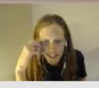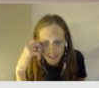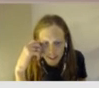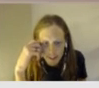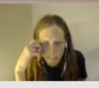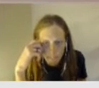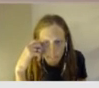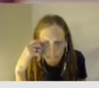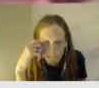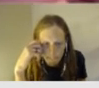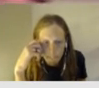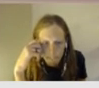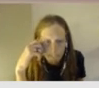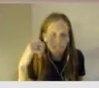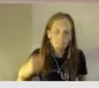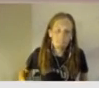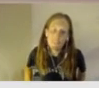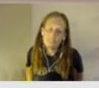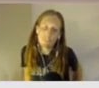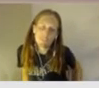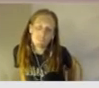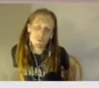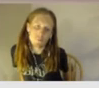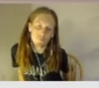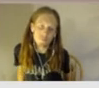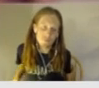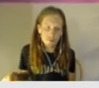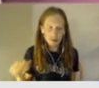style. I want to get in close. So, and I want there to be a